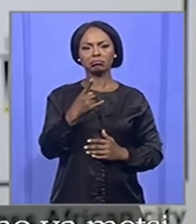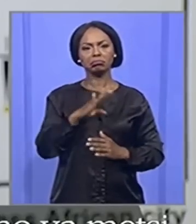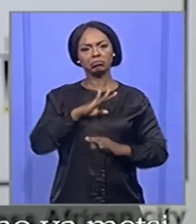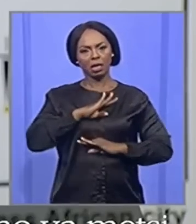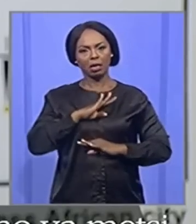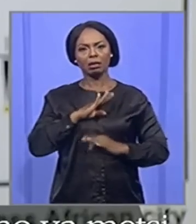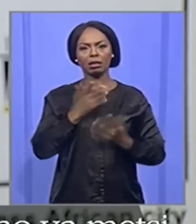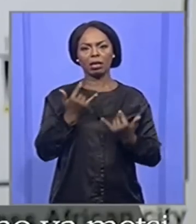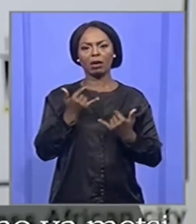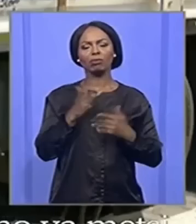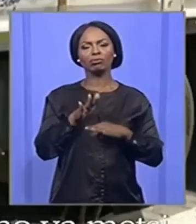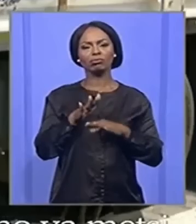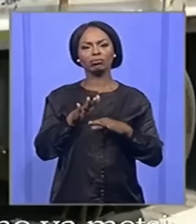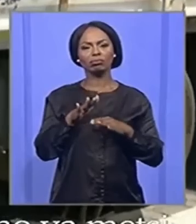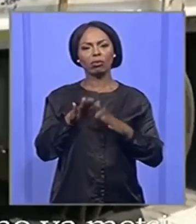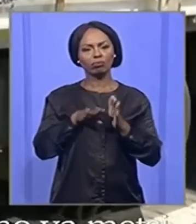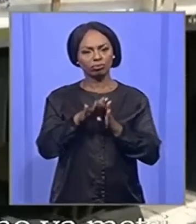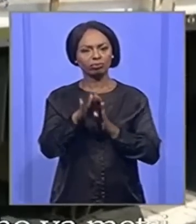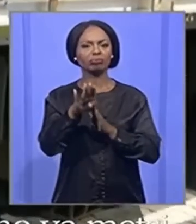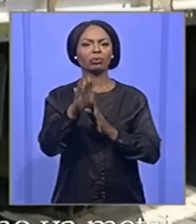of our technical teams.